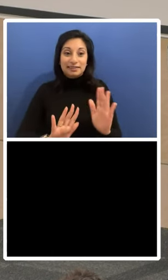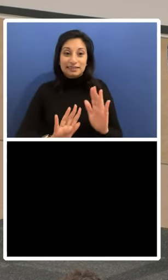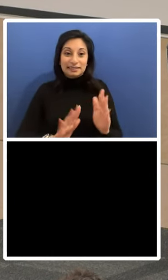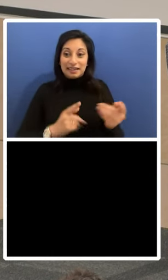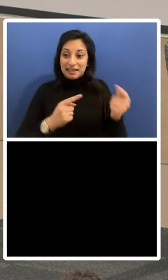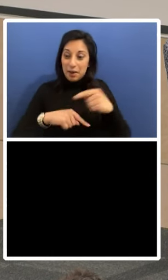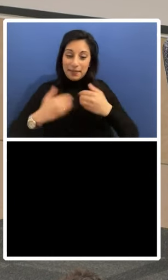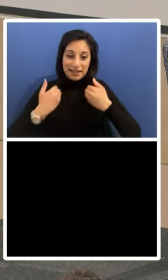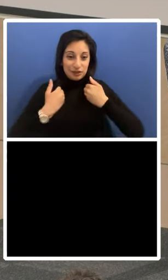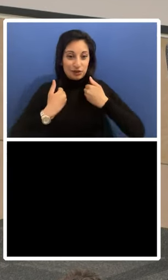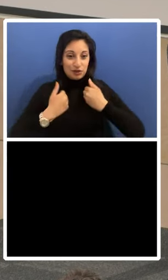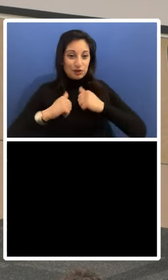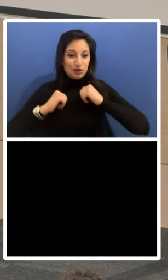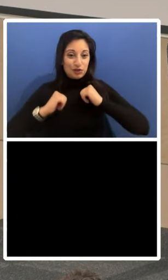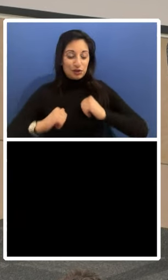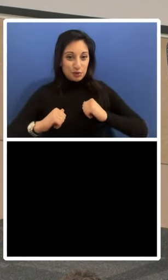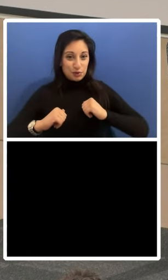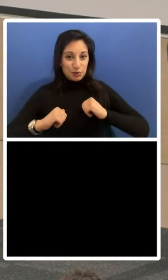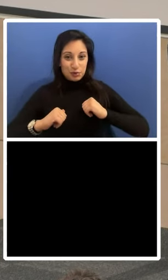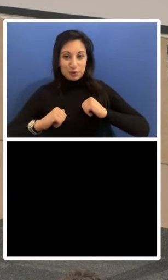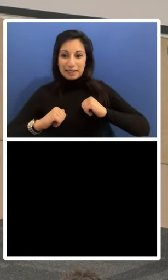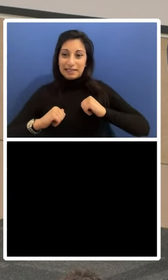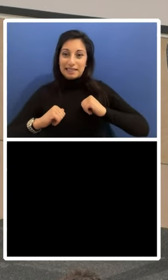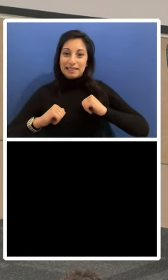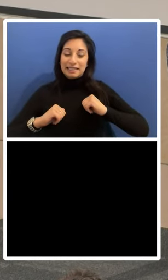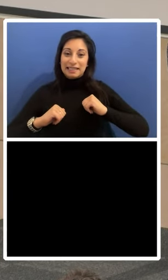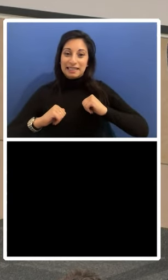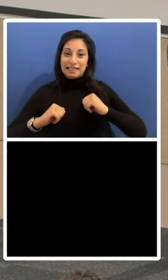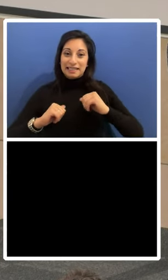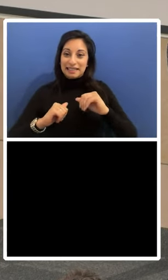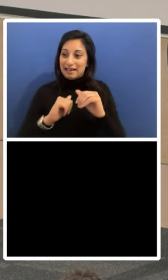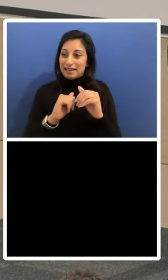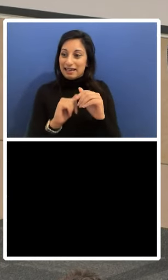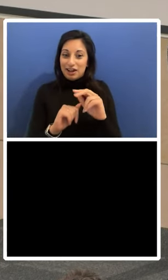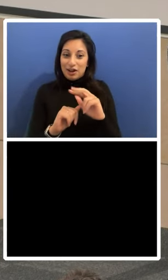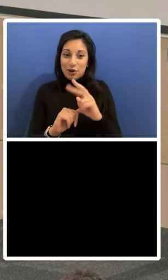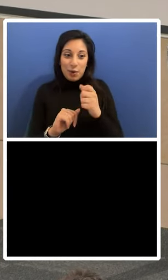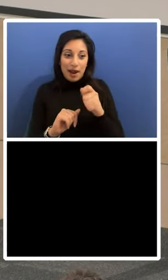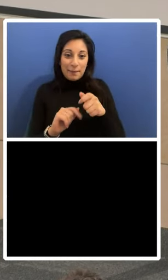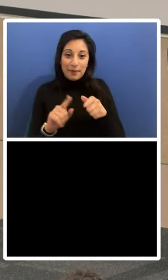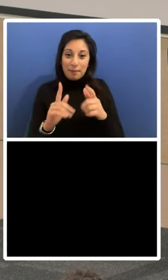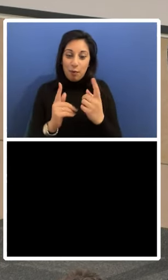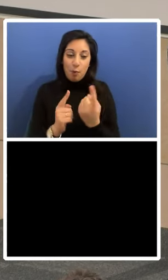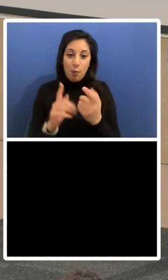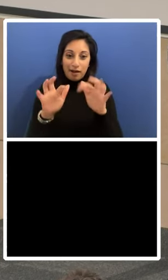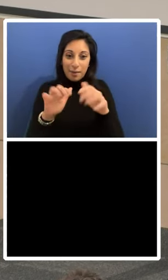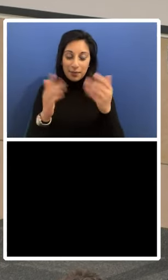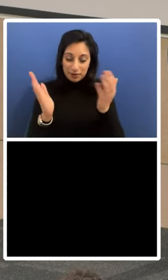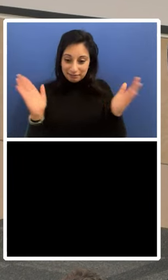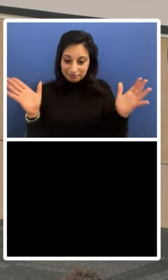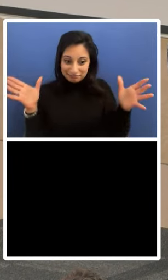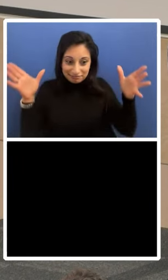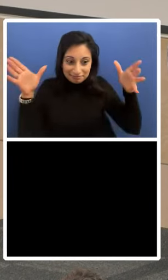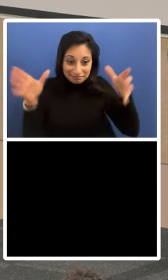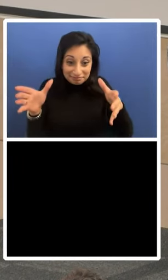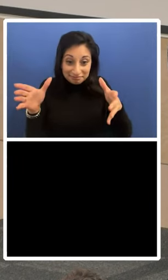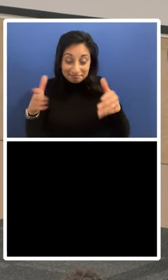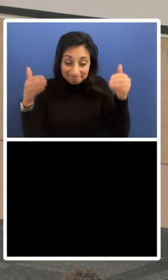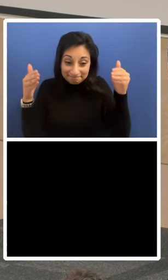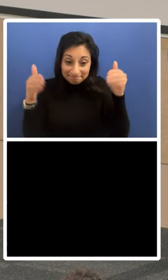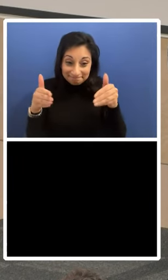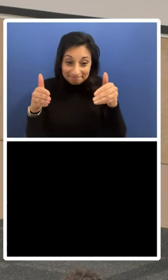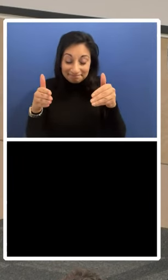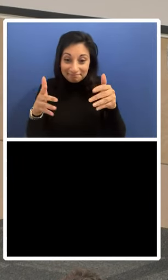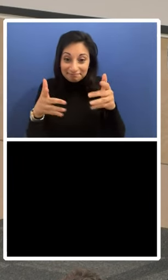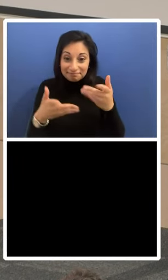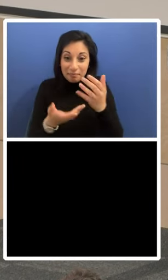and, you know, they're clustering around like, 20 people around a computer doing a numerical test for JP Morgan, you know what I mean? And it is stressful, and